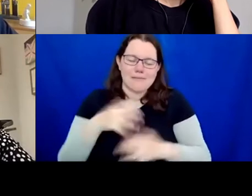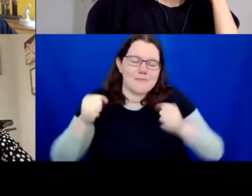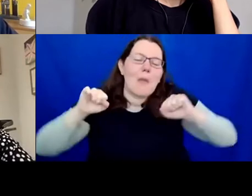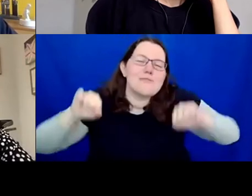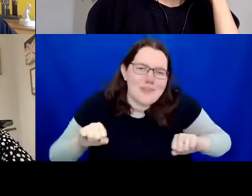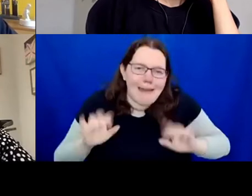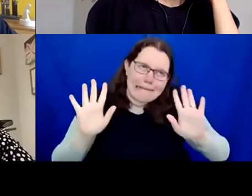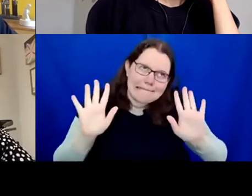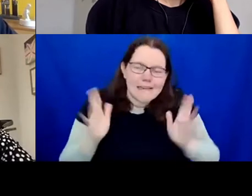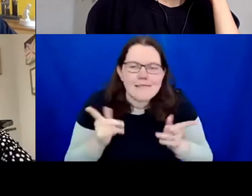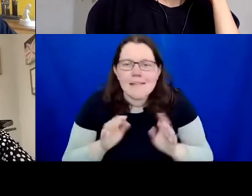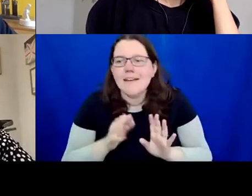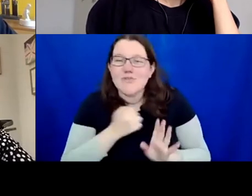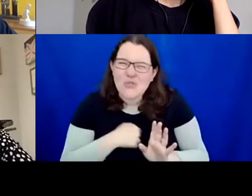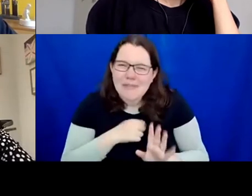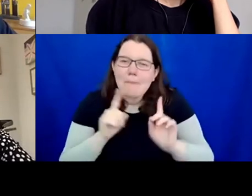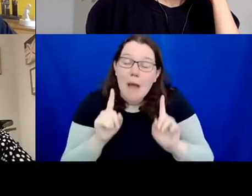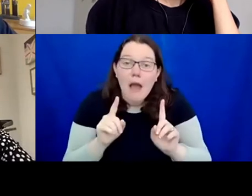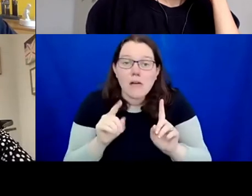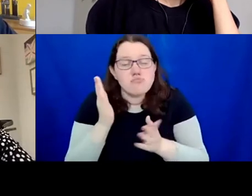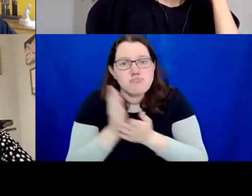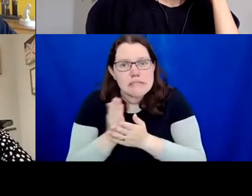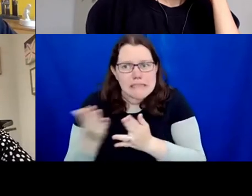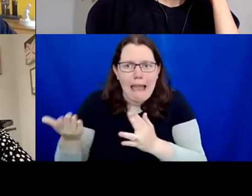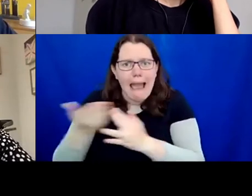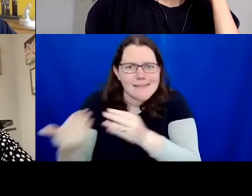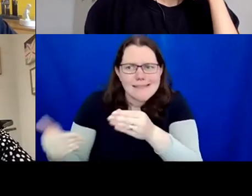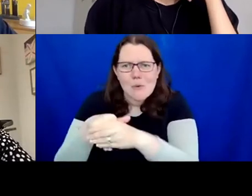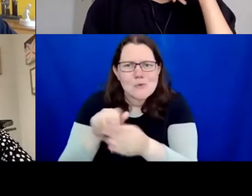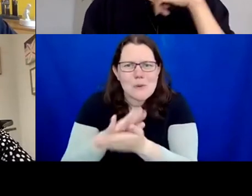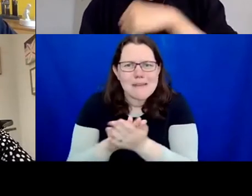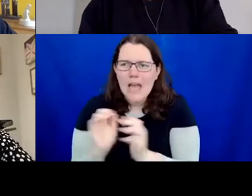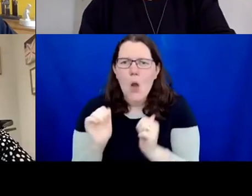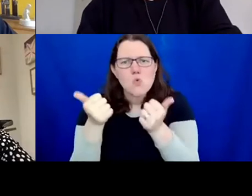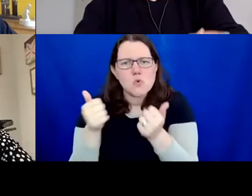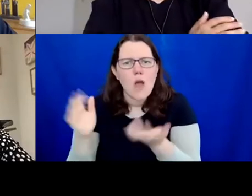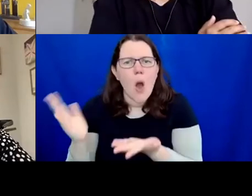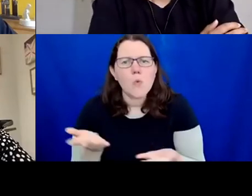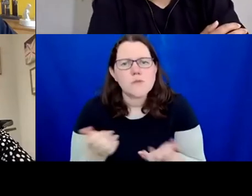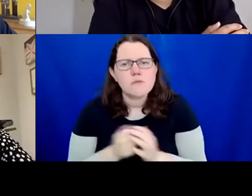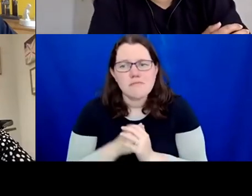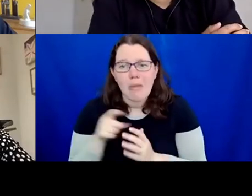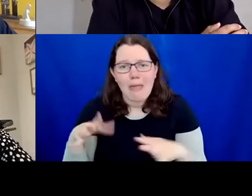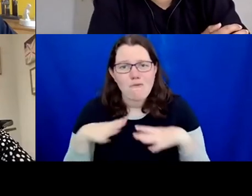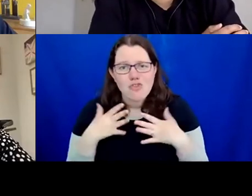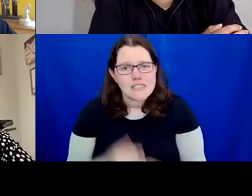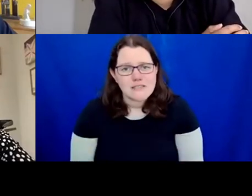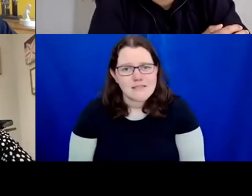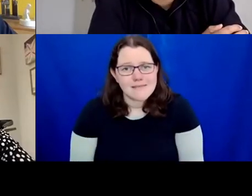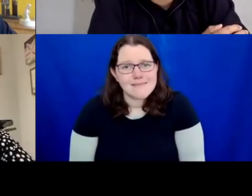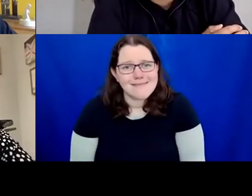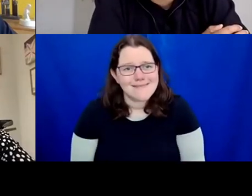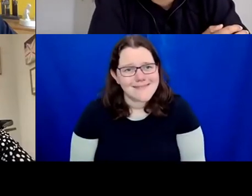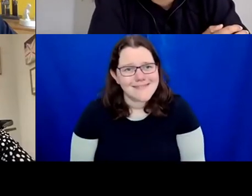but some access and inclusion is just about being a good host, and being a good host doesn't cost anything. And